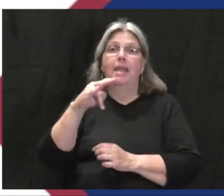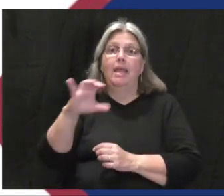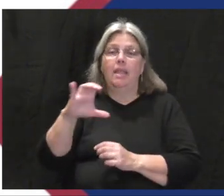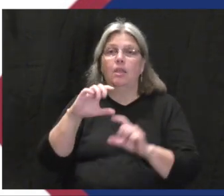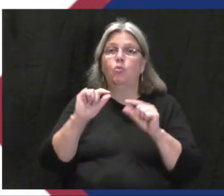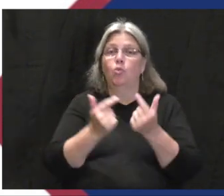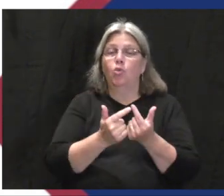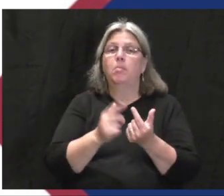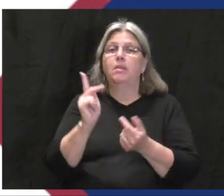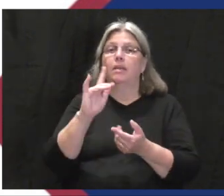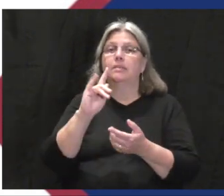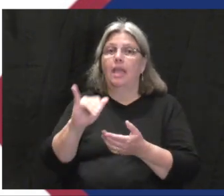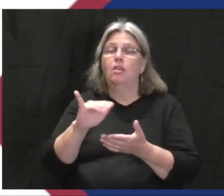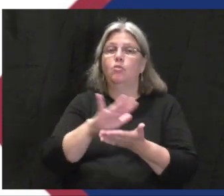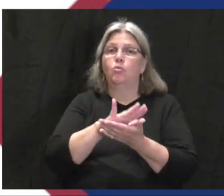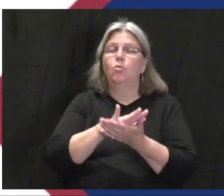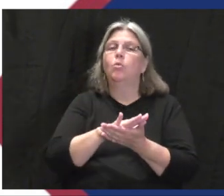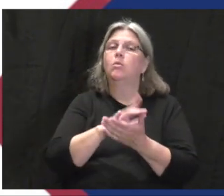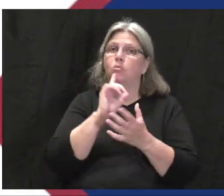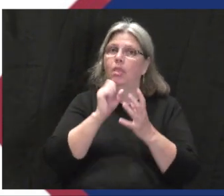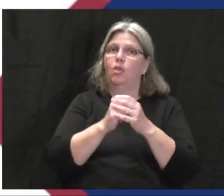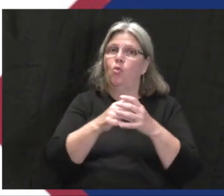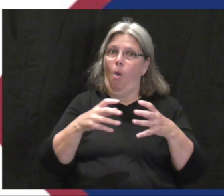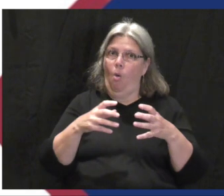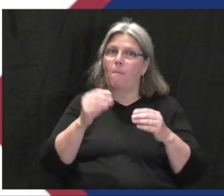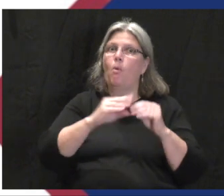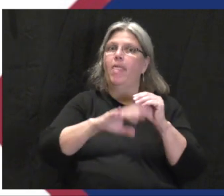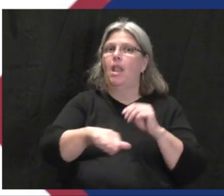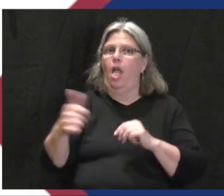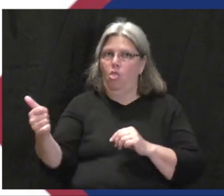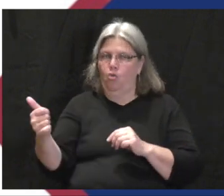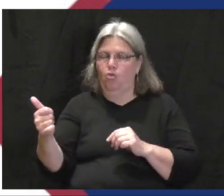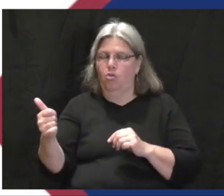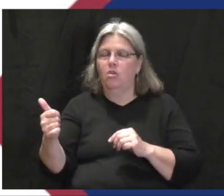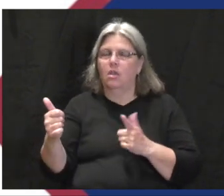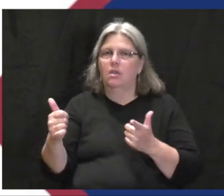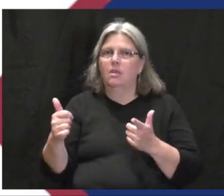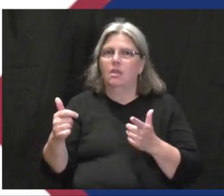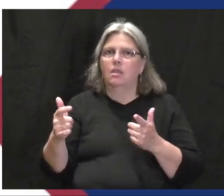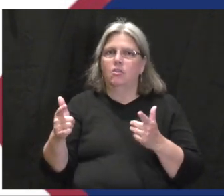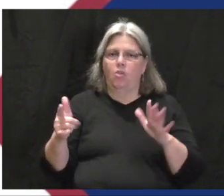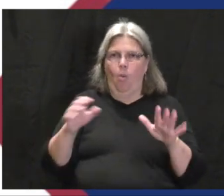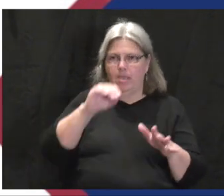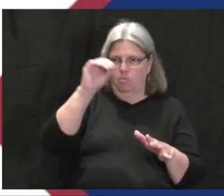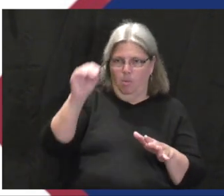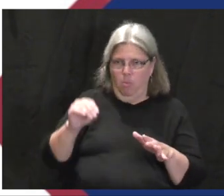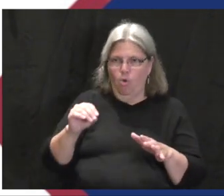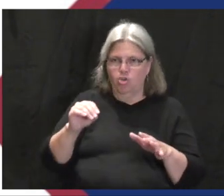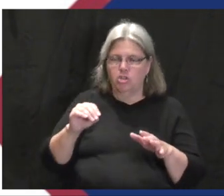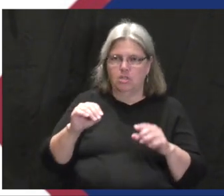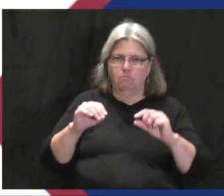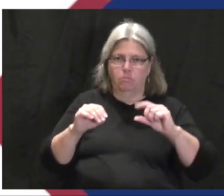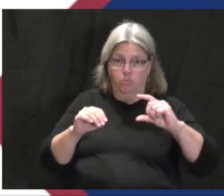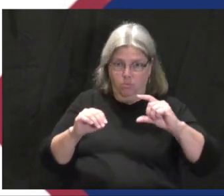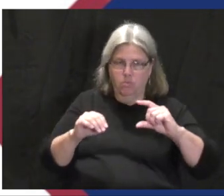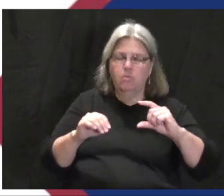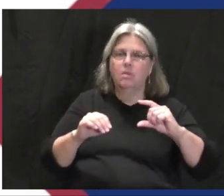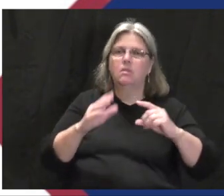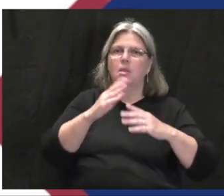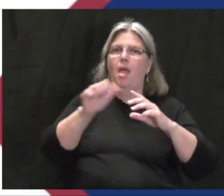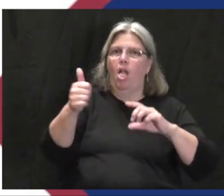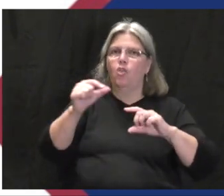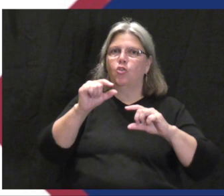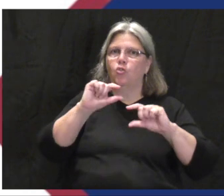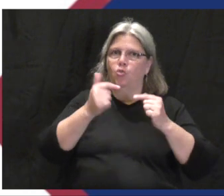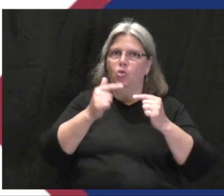is growing at a faster rate than any of the others. So it's kind of, as a proportion, is displacing some of the other groups. So